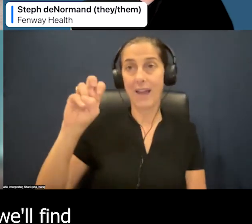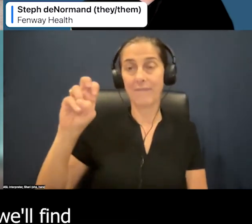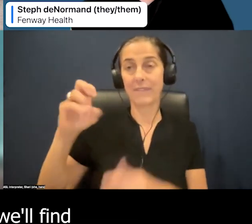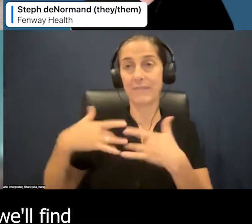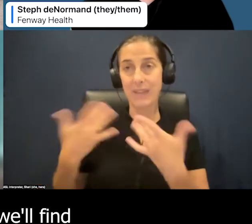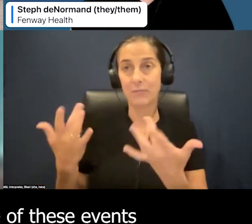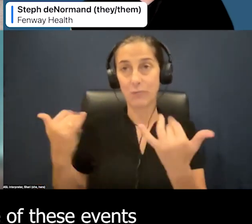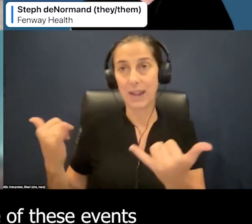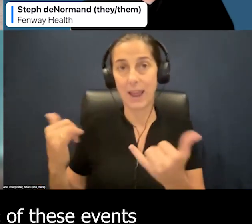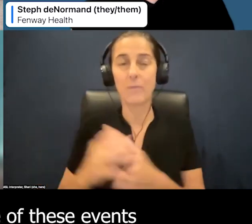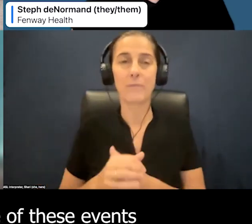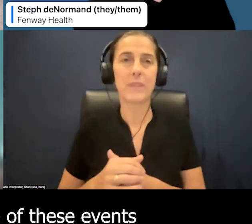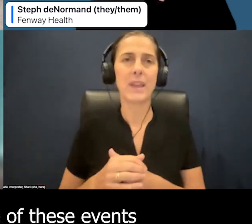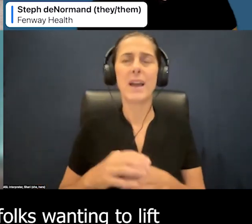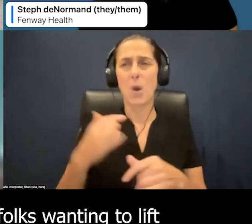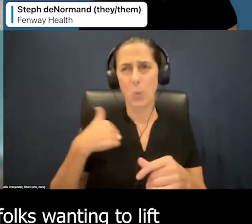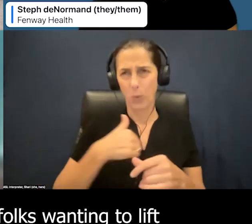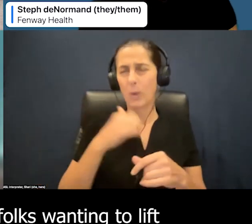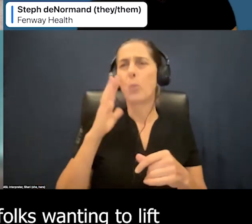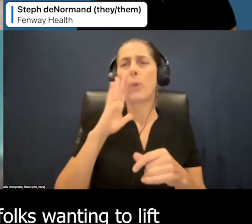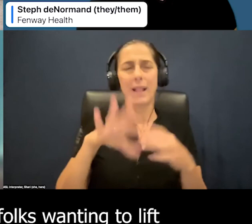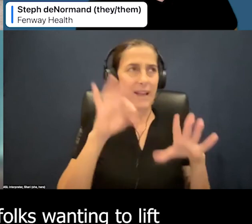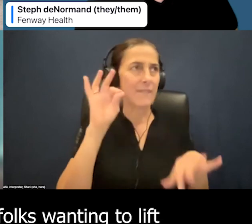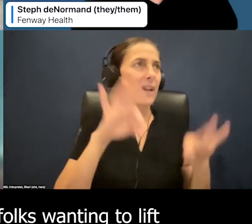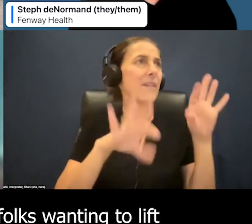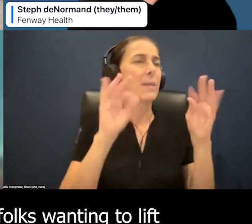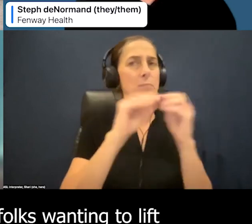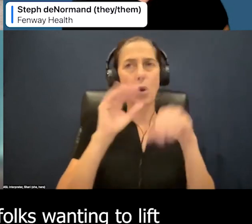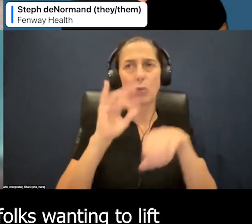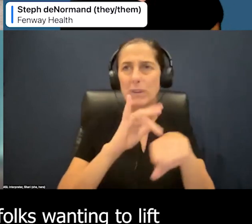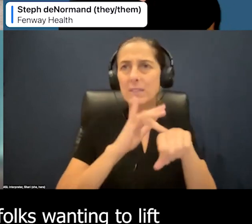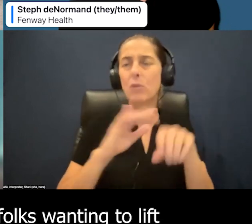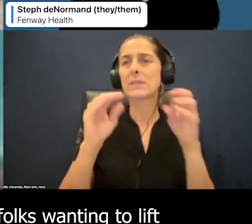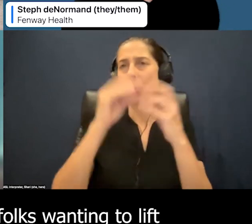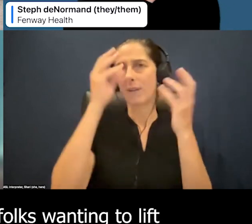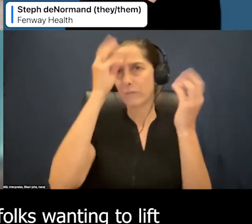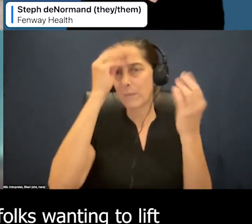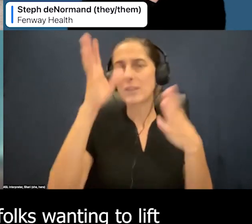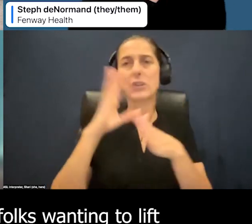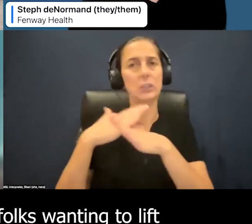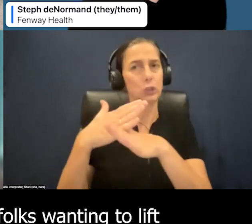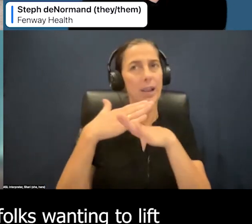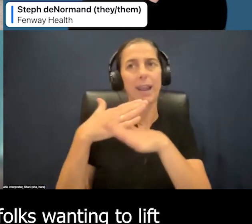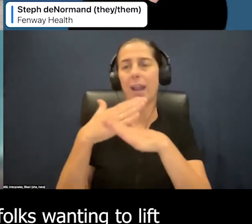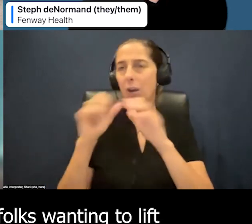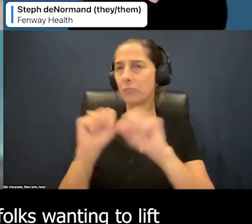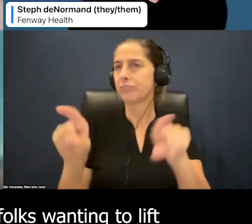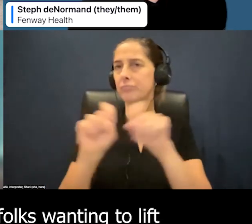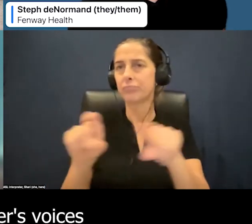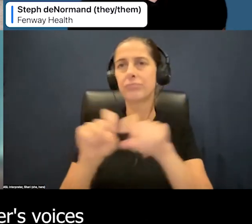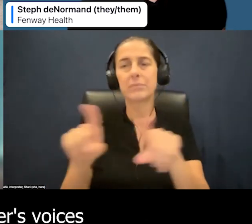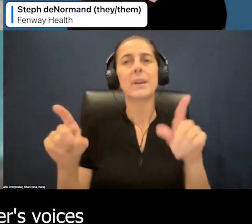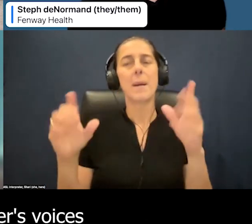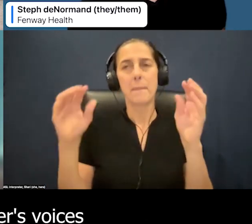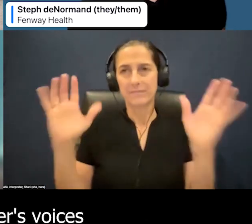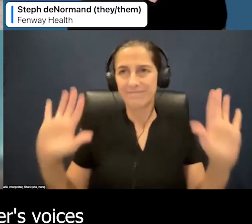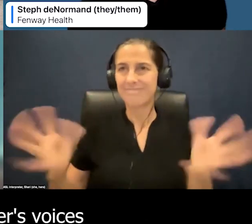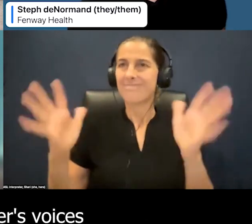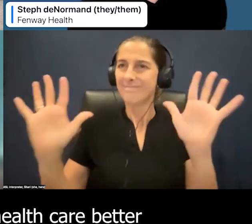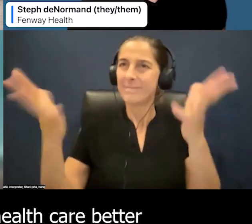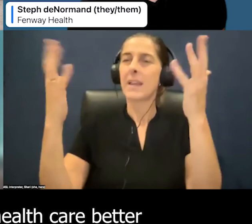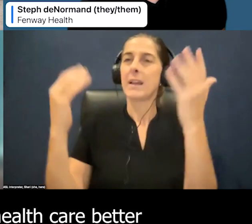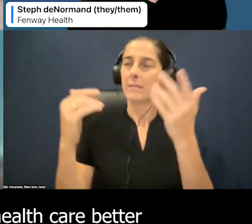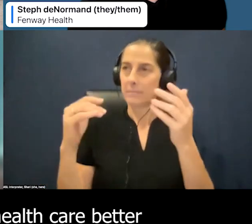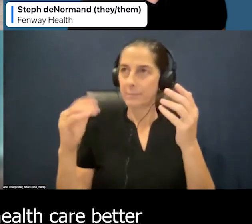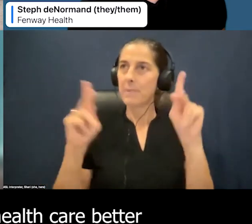we'll find more and more of these events happening, more folks wanting to lift each other's